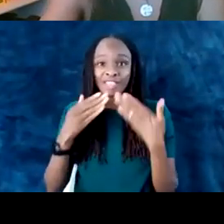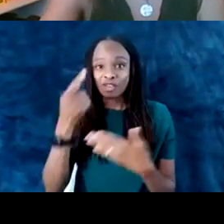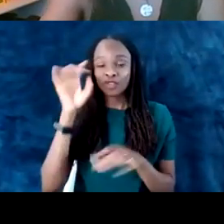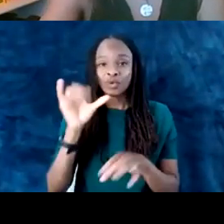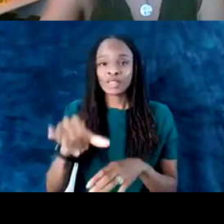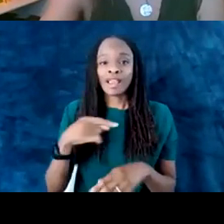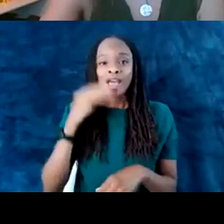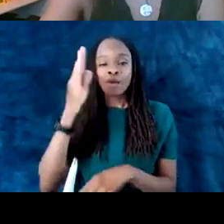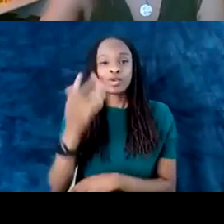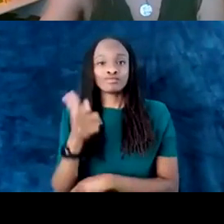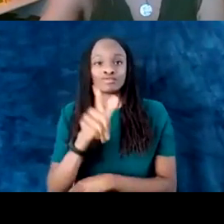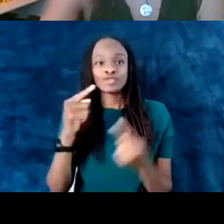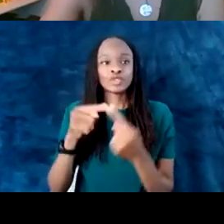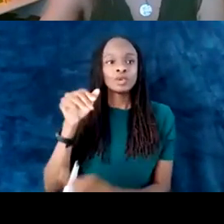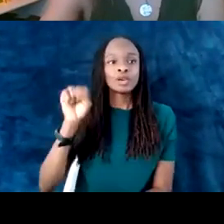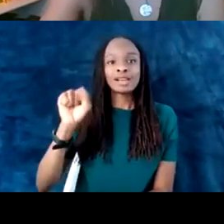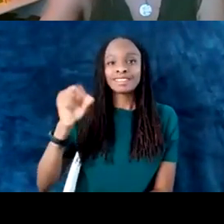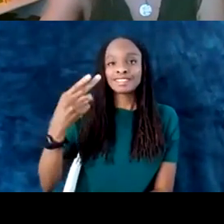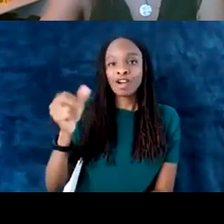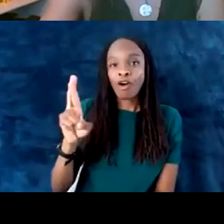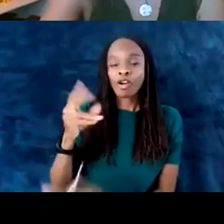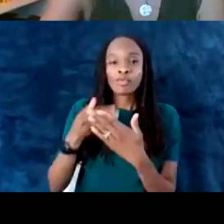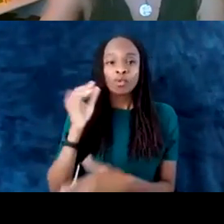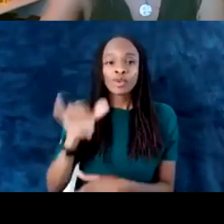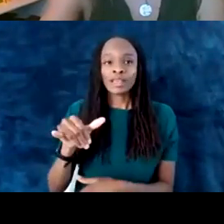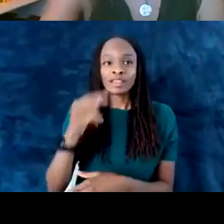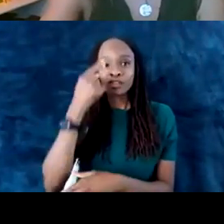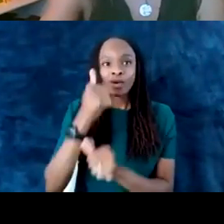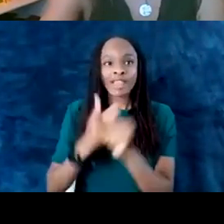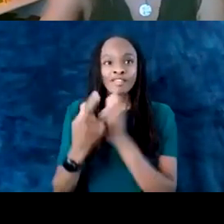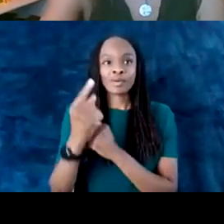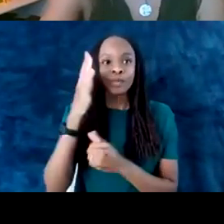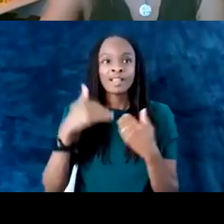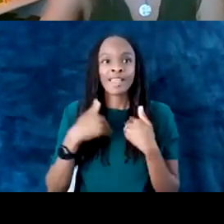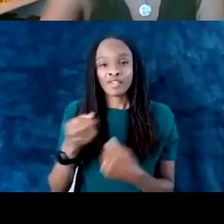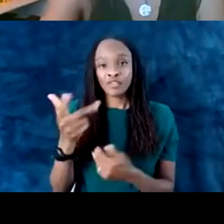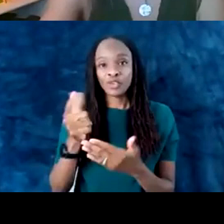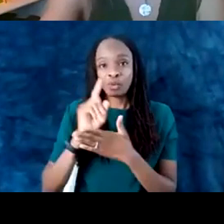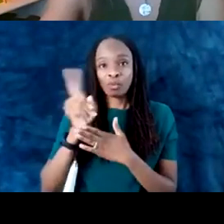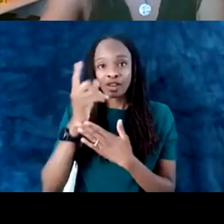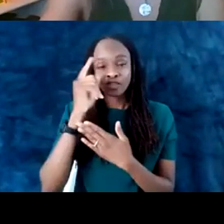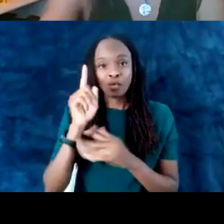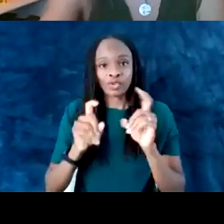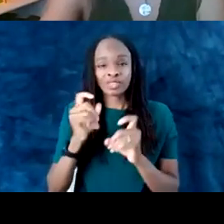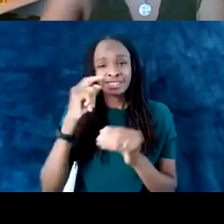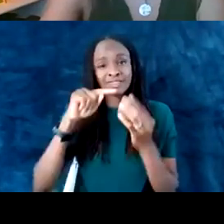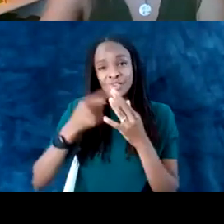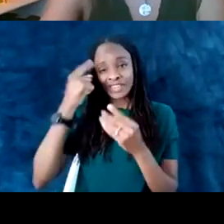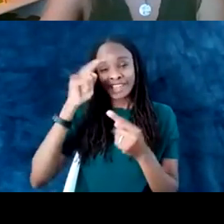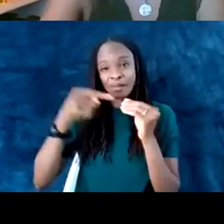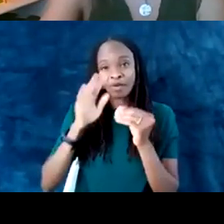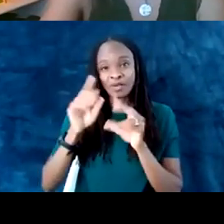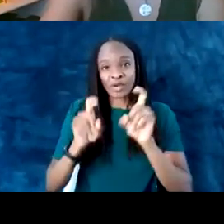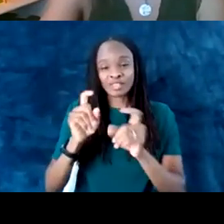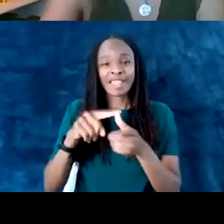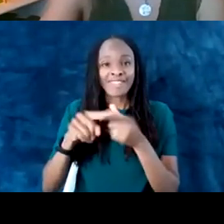I'm going to kick it over to Sahar. And before I do so, you know, we are, for everyone, we're going to have a few minutes for questions. So start thinking about those and please drop them into the